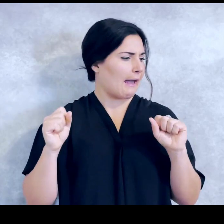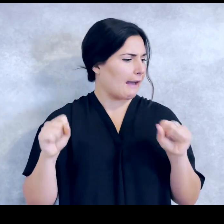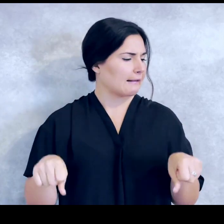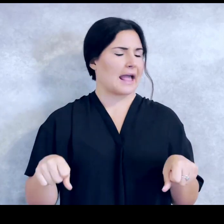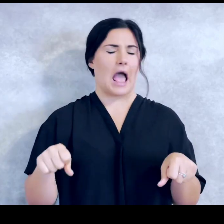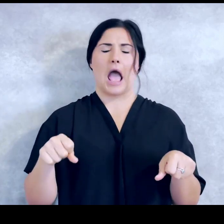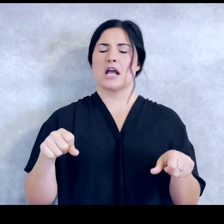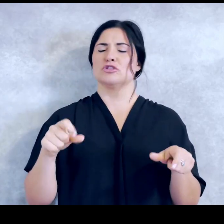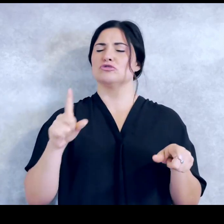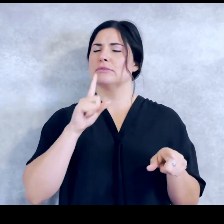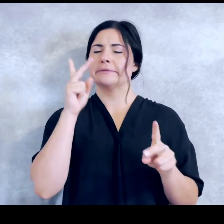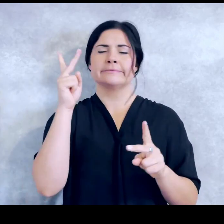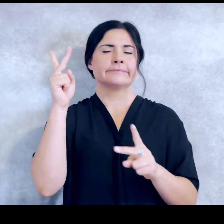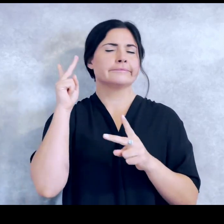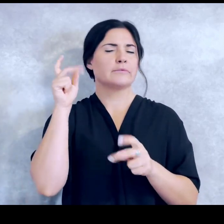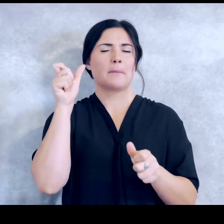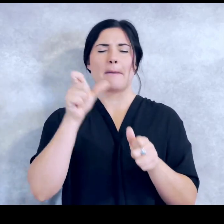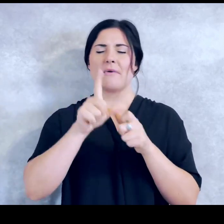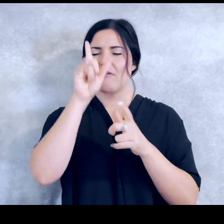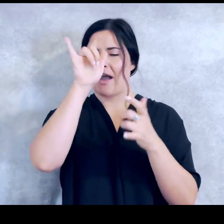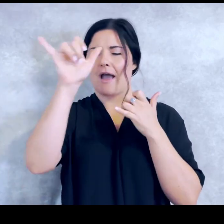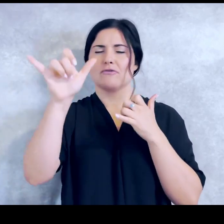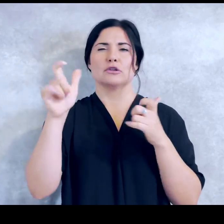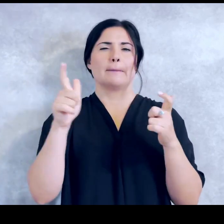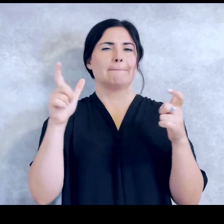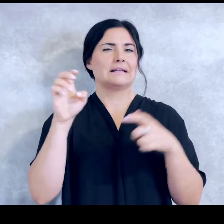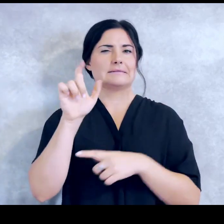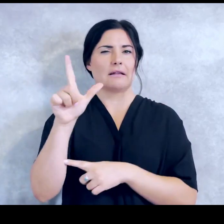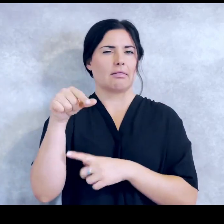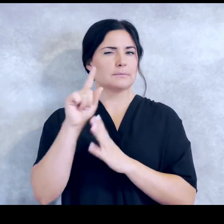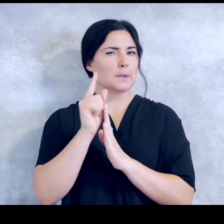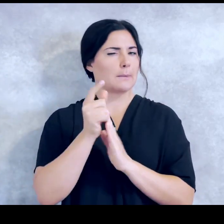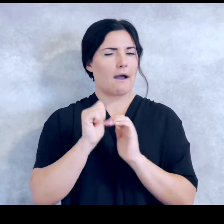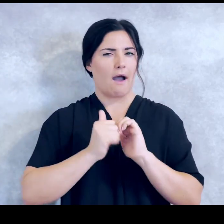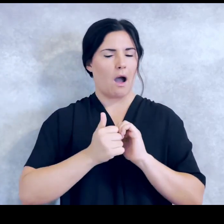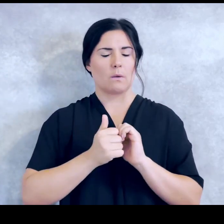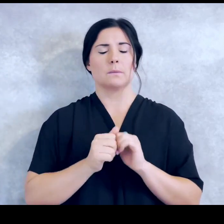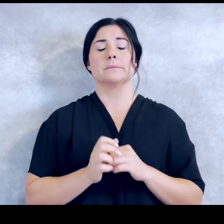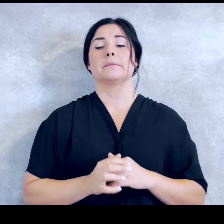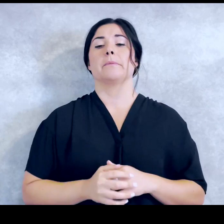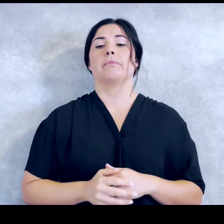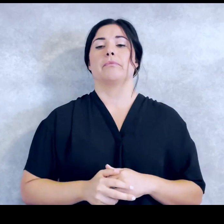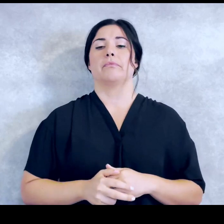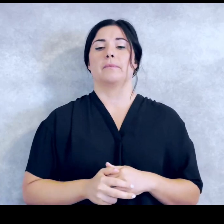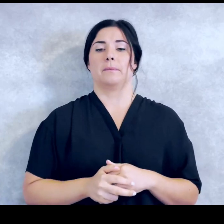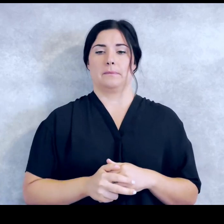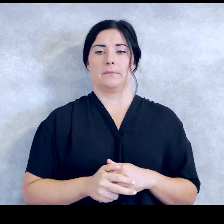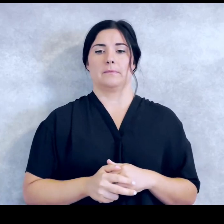I can really commemorate this moment, to make this a big deal?